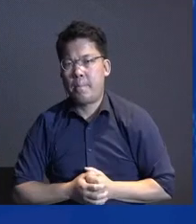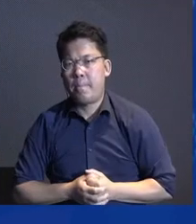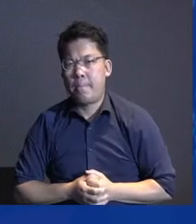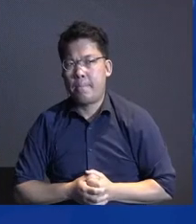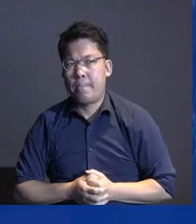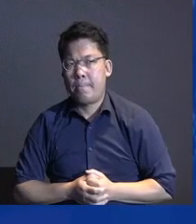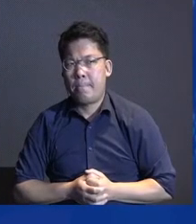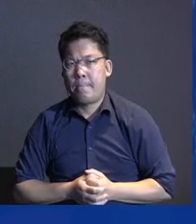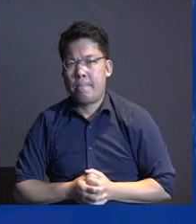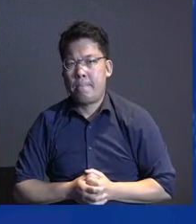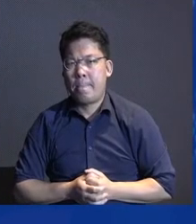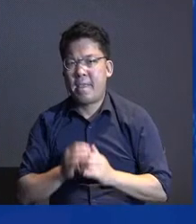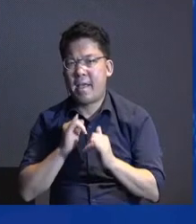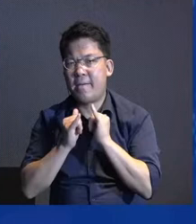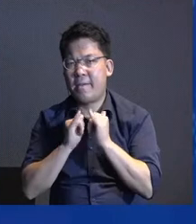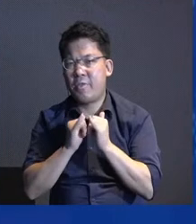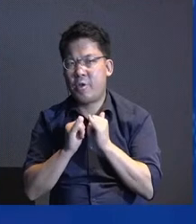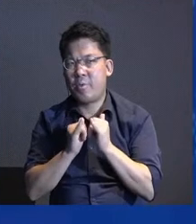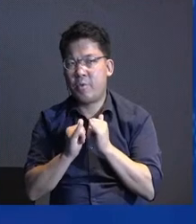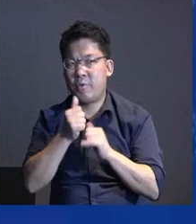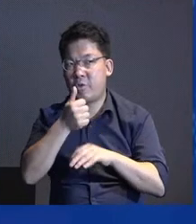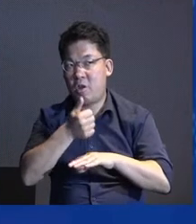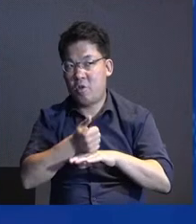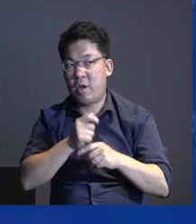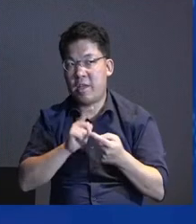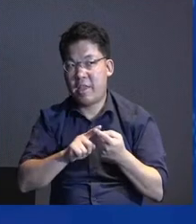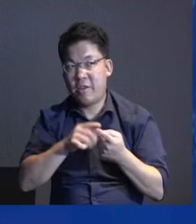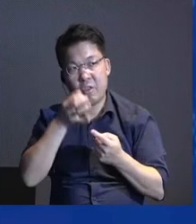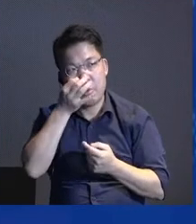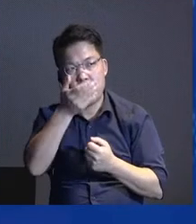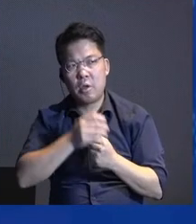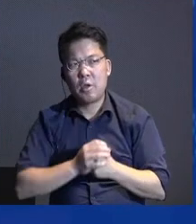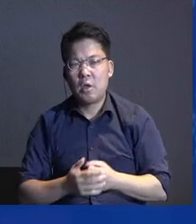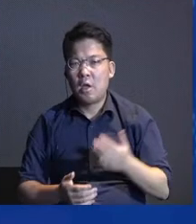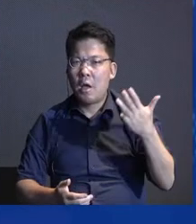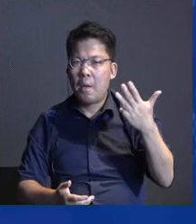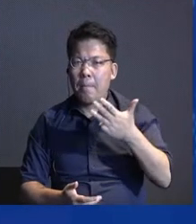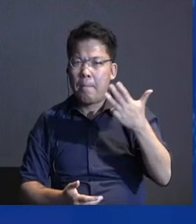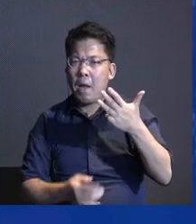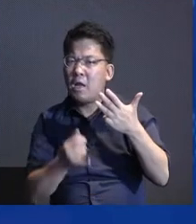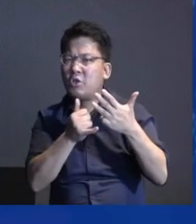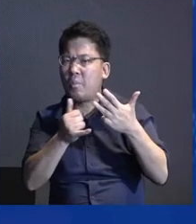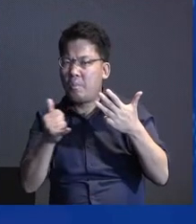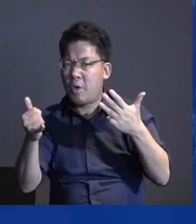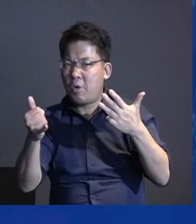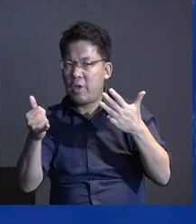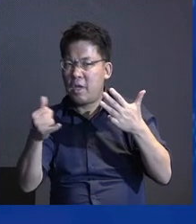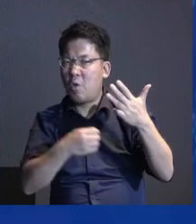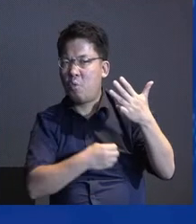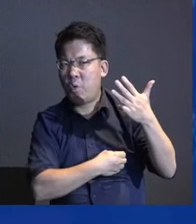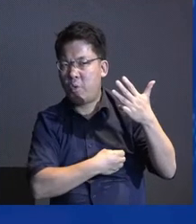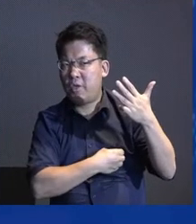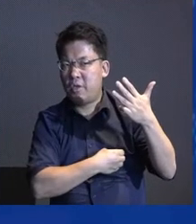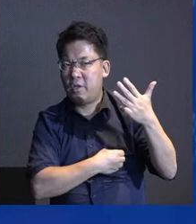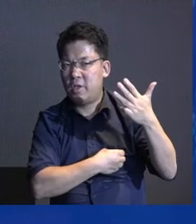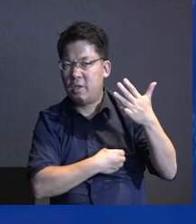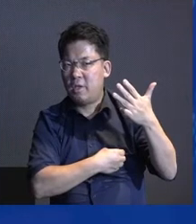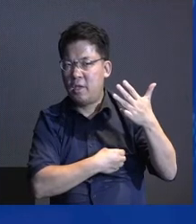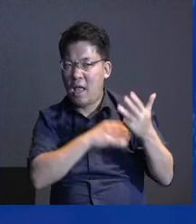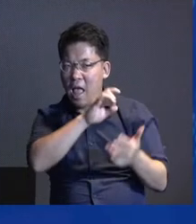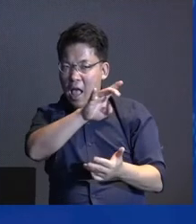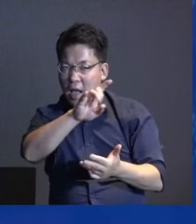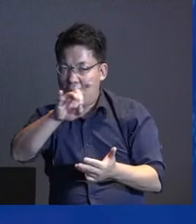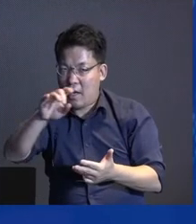than 8,500 club members from a project supported by Koika and HelpAge Korea.